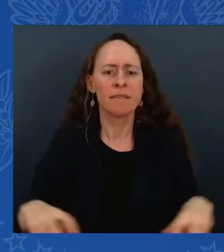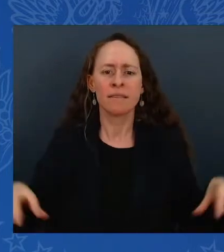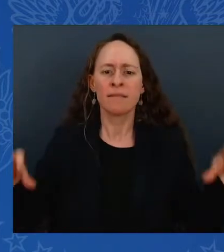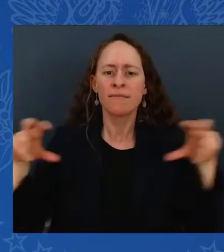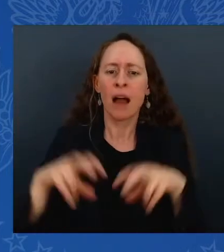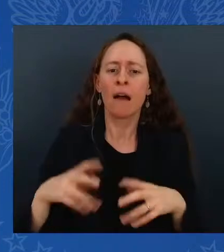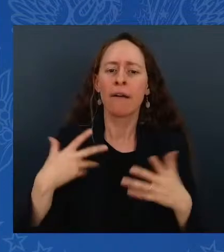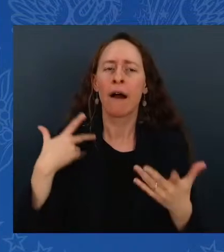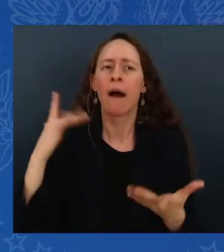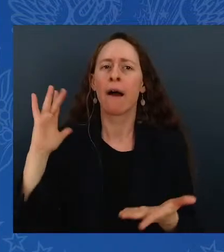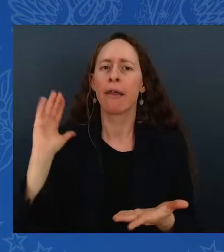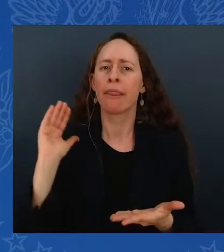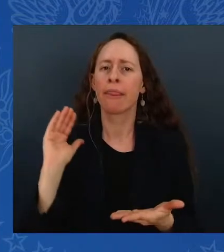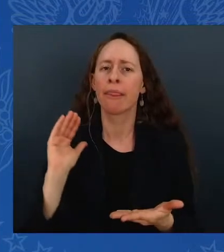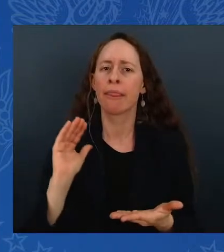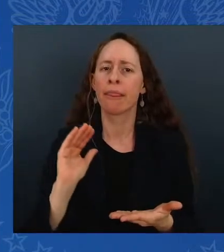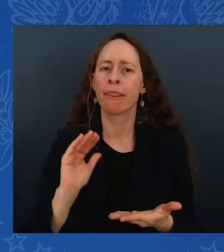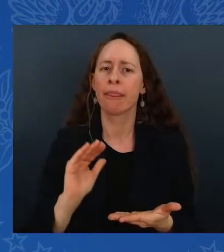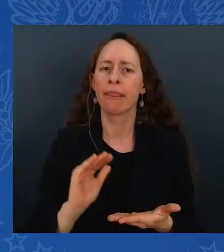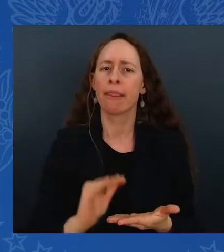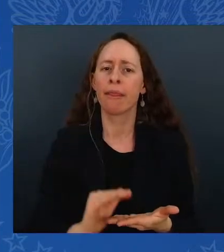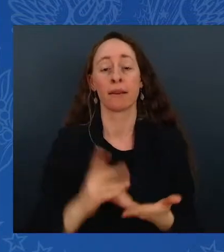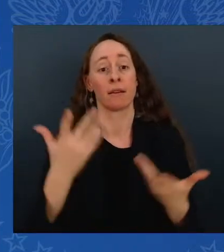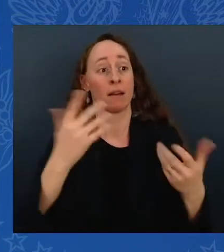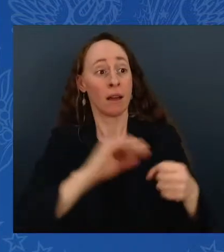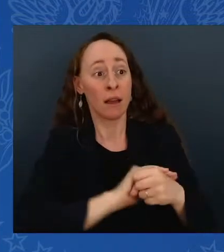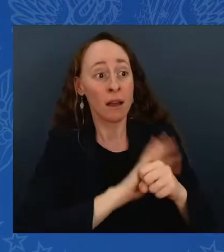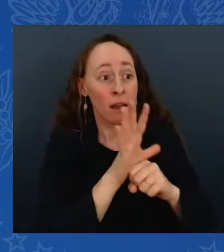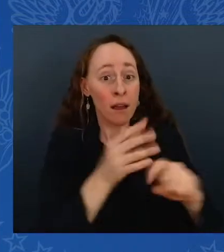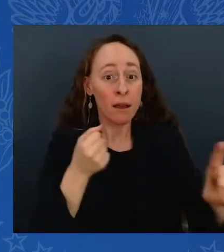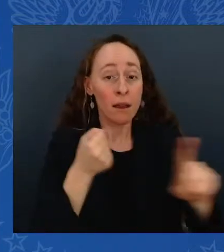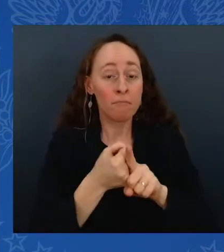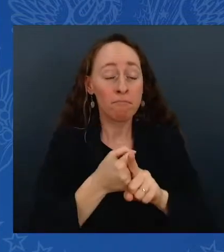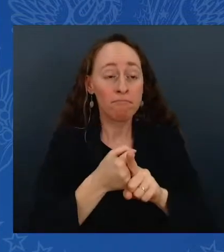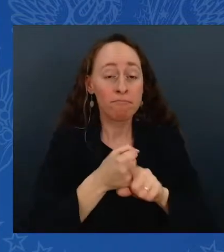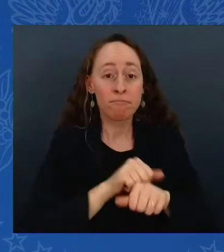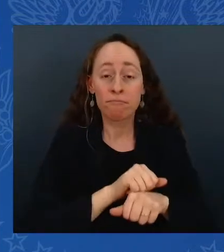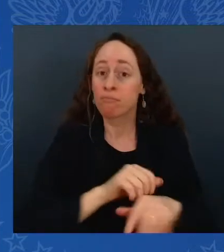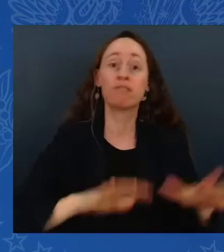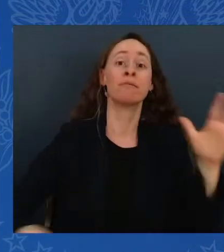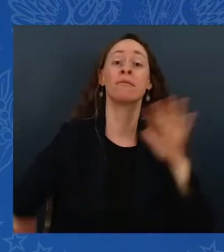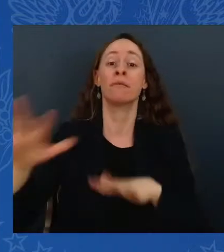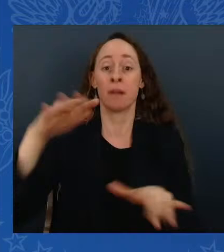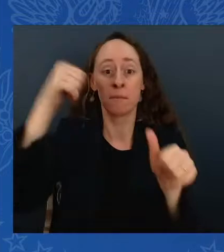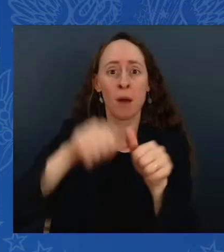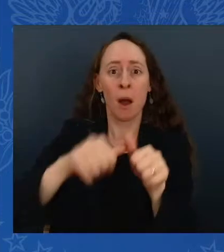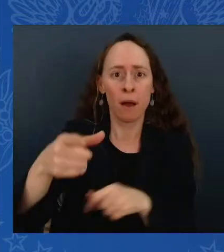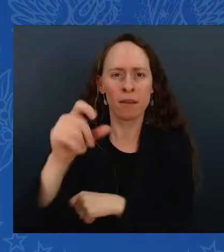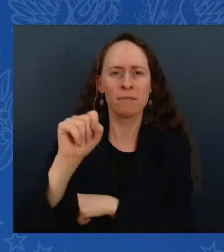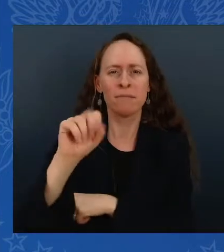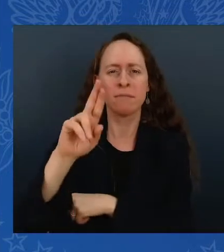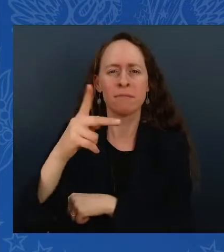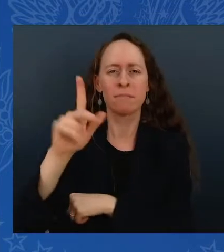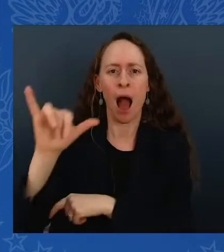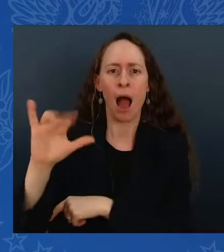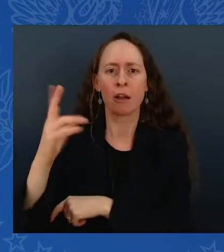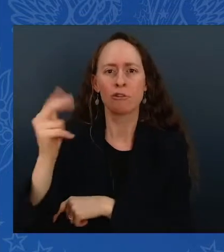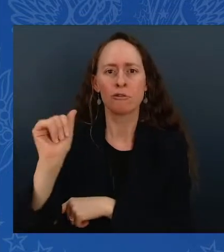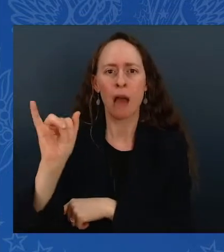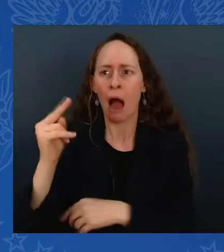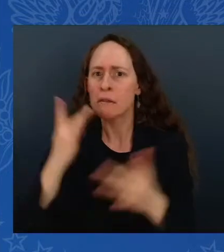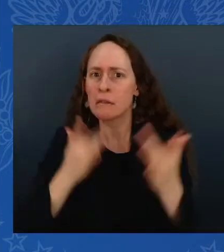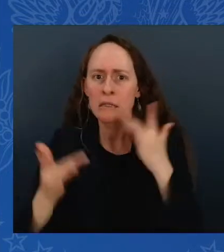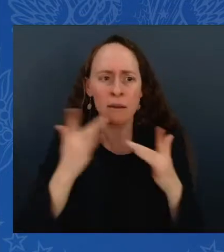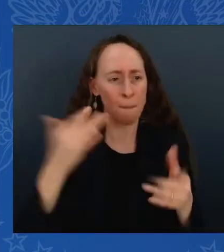chains. You know, I remember going home saying the supply chain, and my family, the supply chain. What the hell's a supply chain? No,